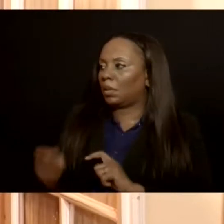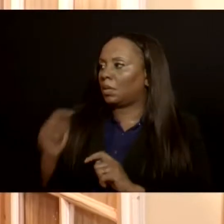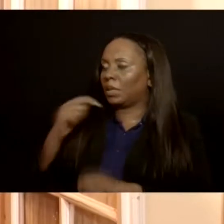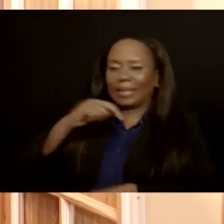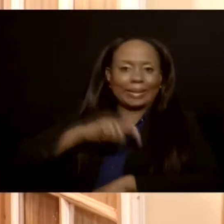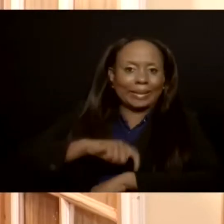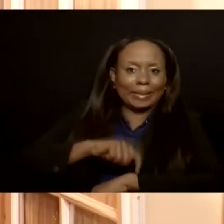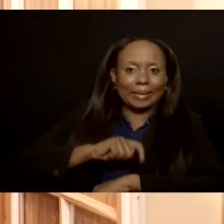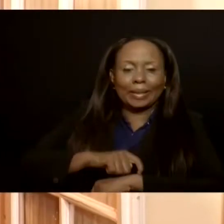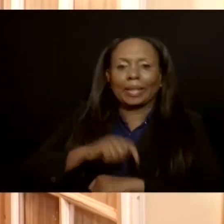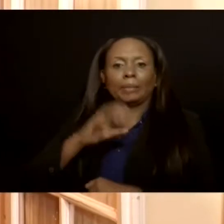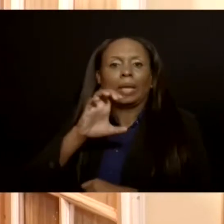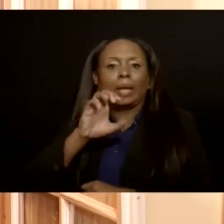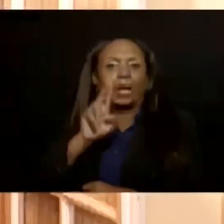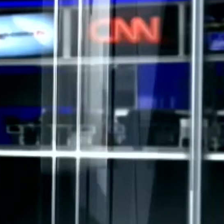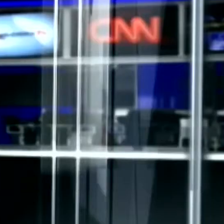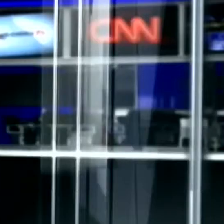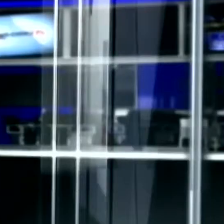of movement.